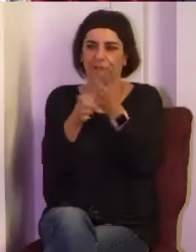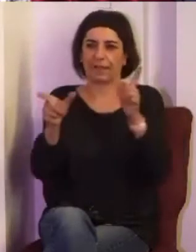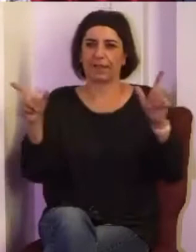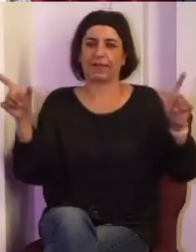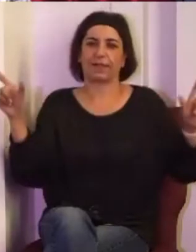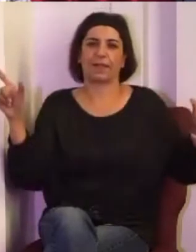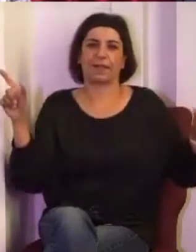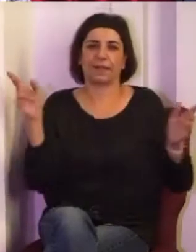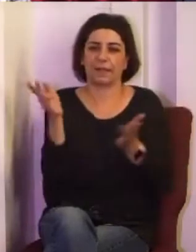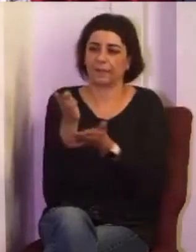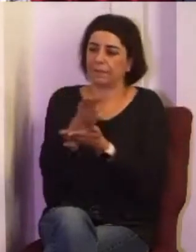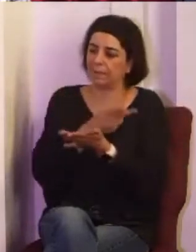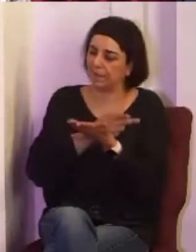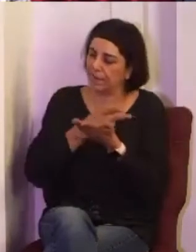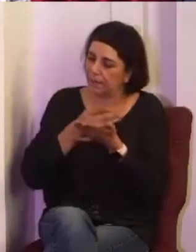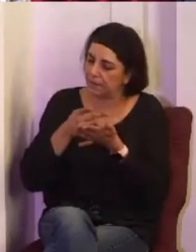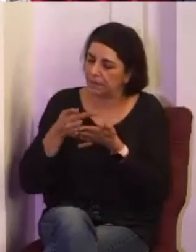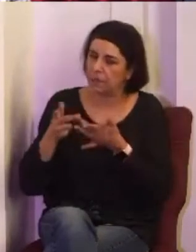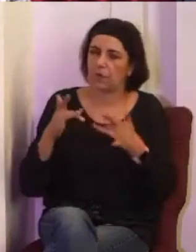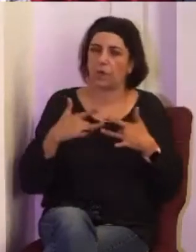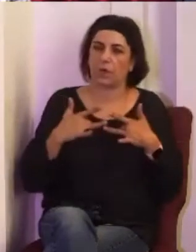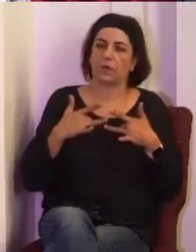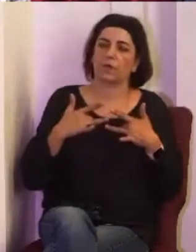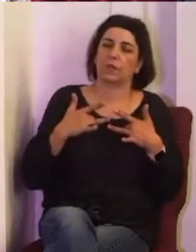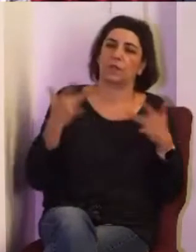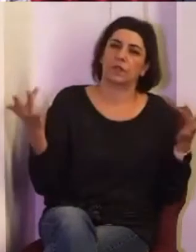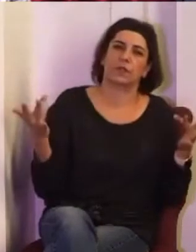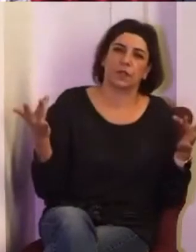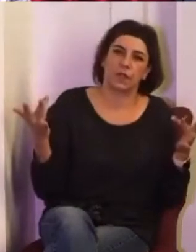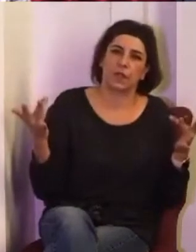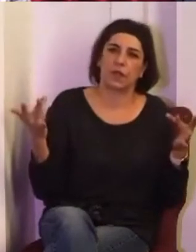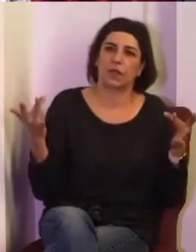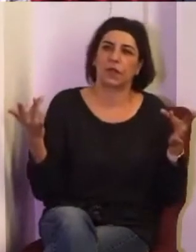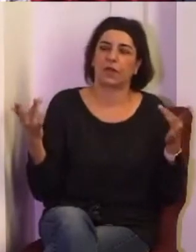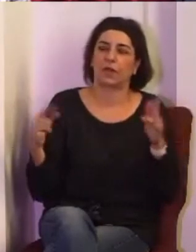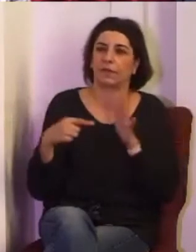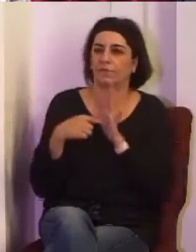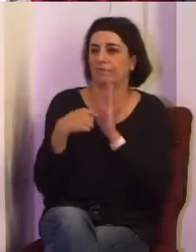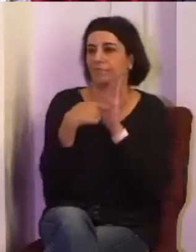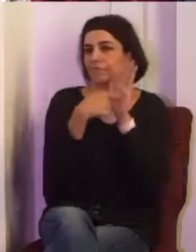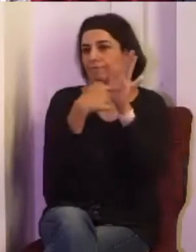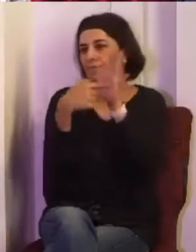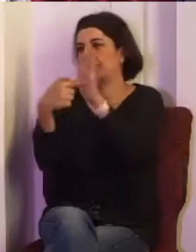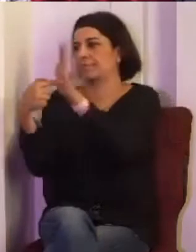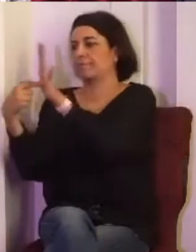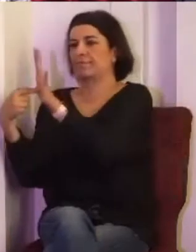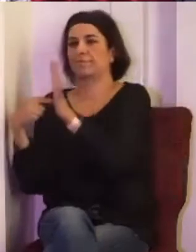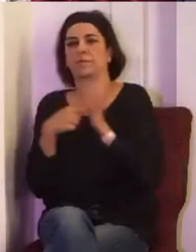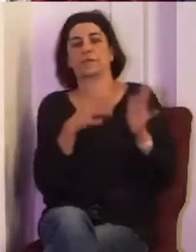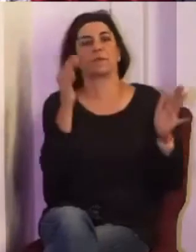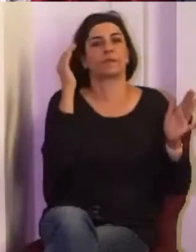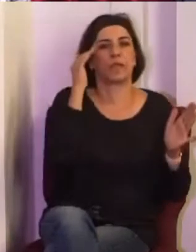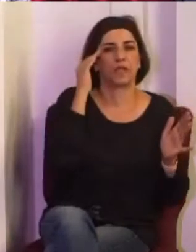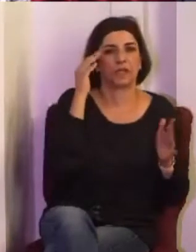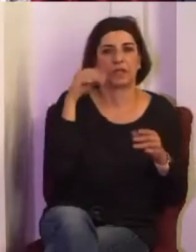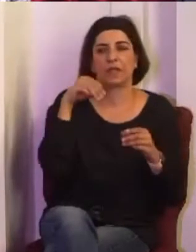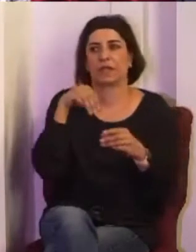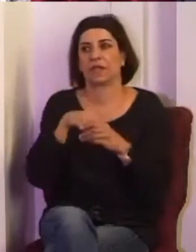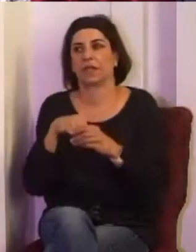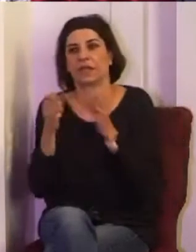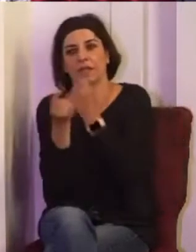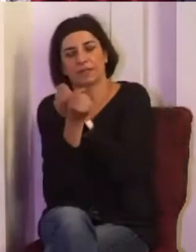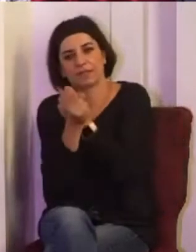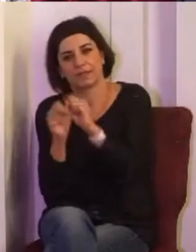the pure, just joy being exhibited in front of us and knowing they are in a